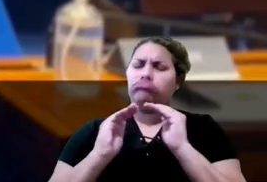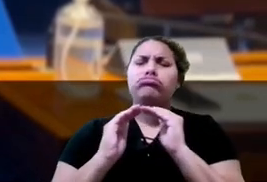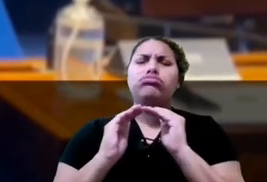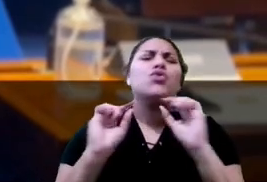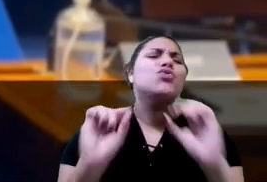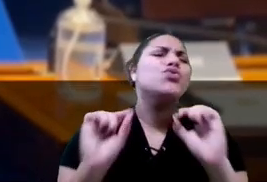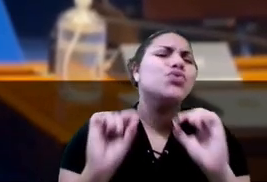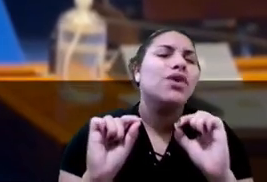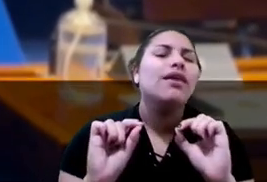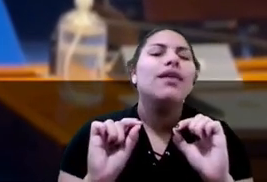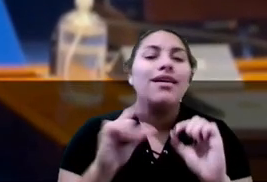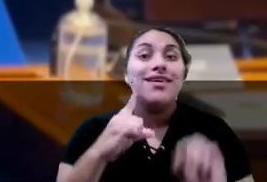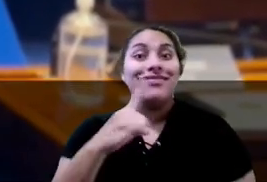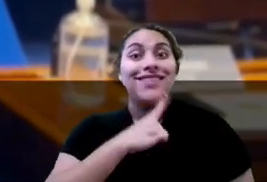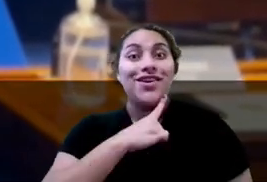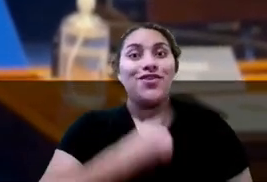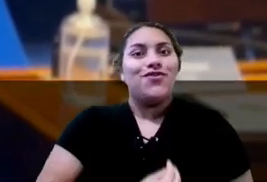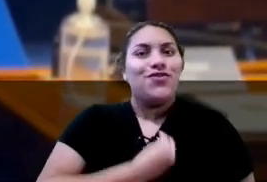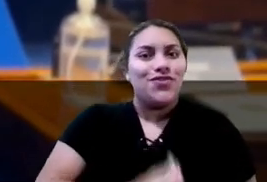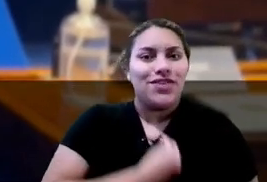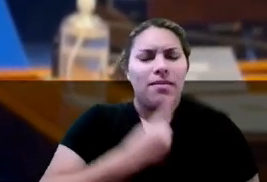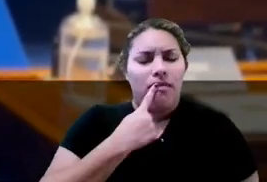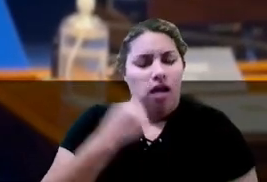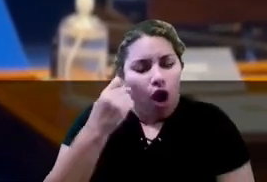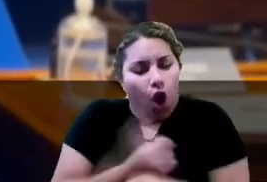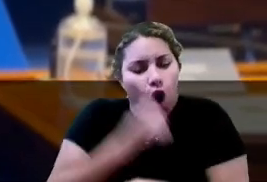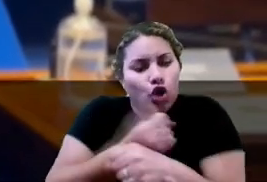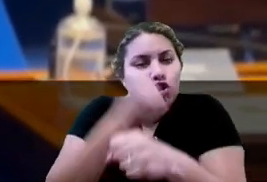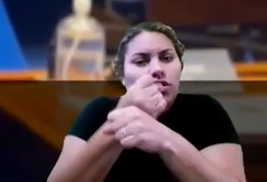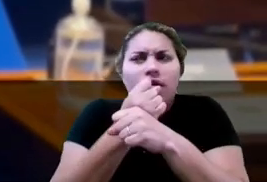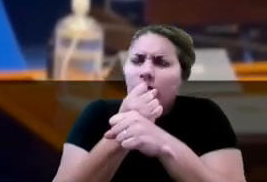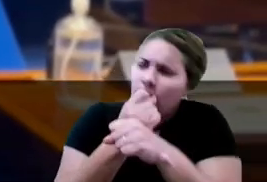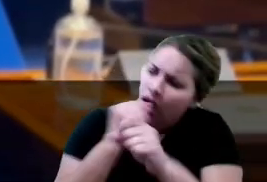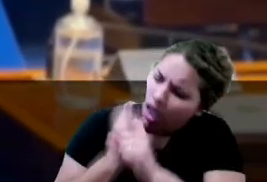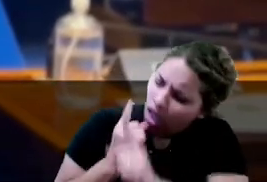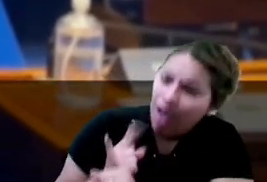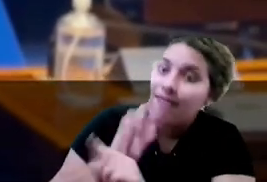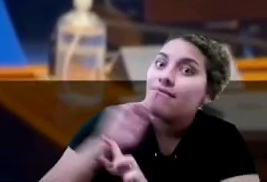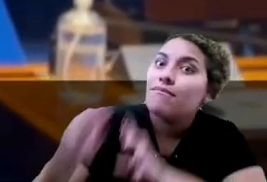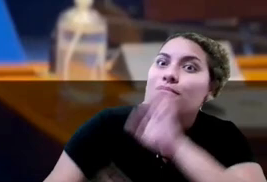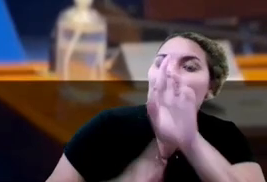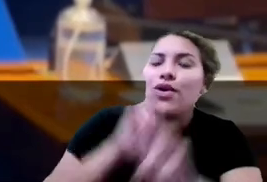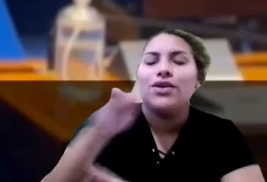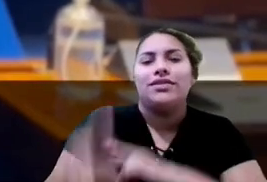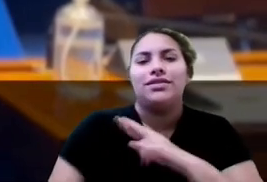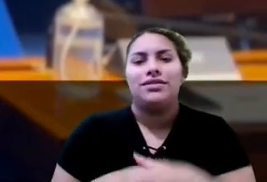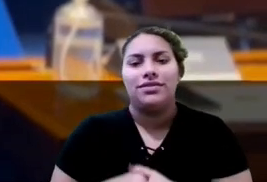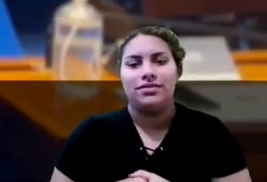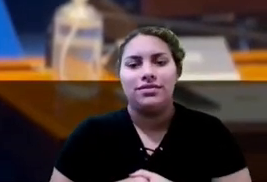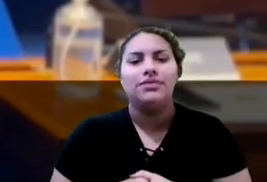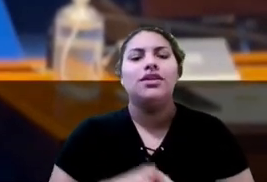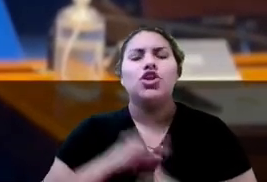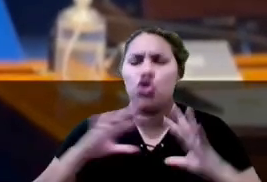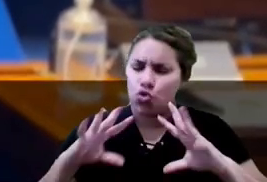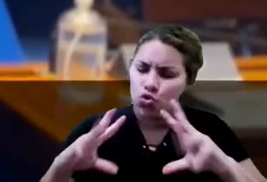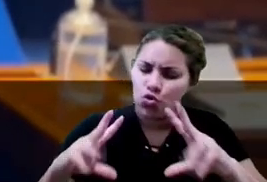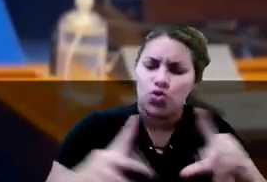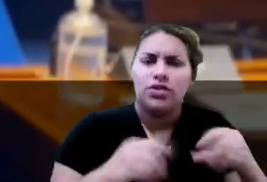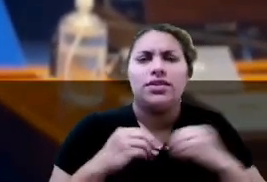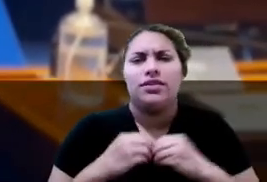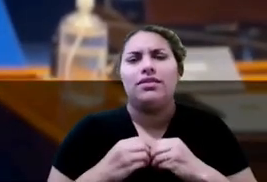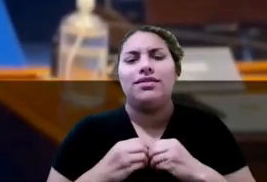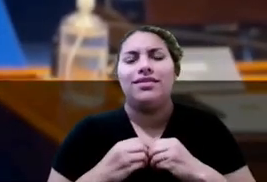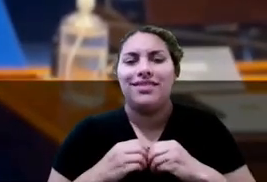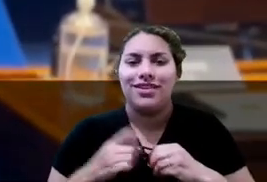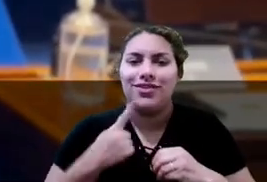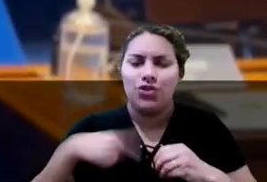motto, we exist to build answers. That's Casa Hunter's motto, and that's very important. We